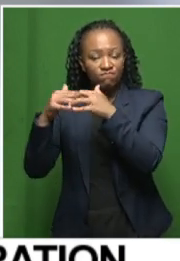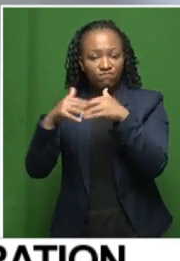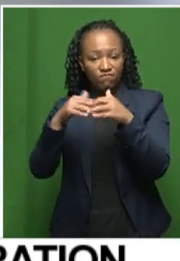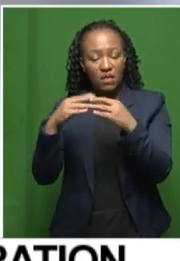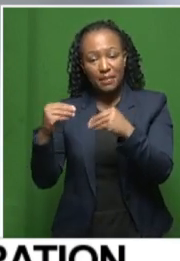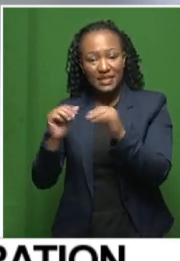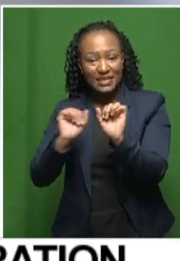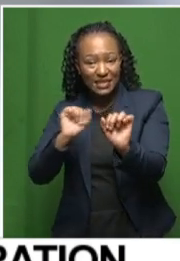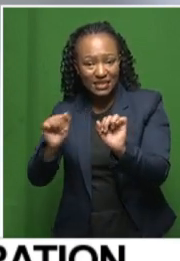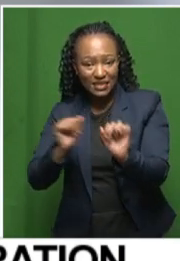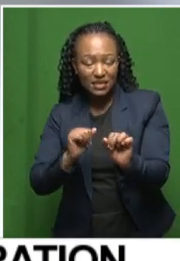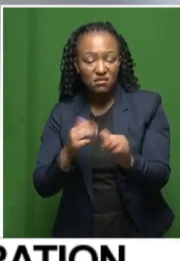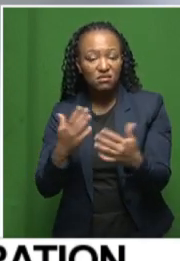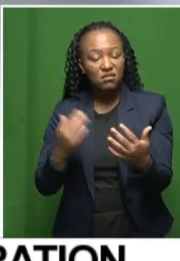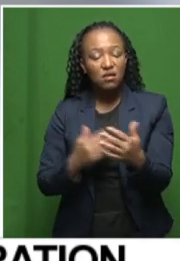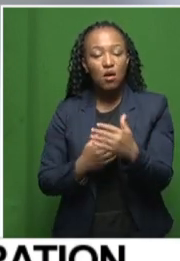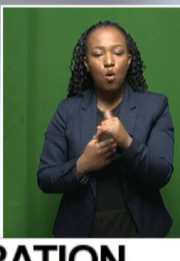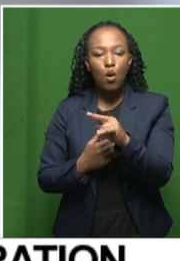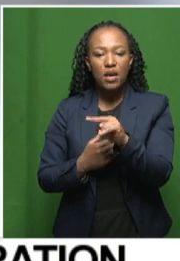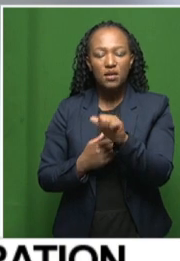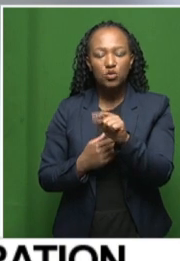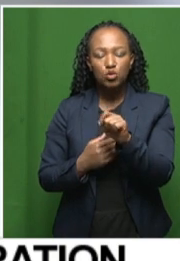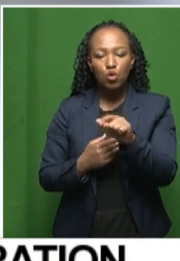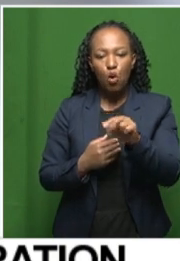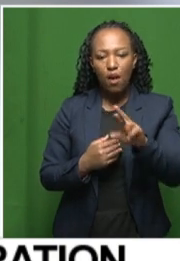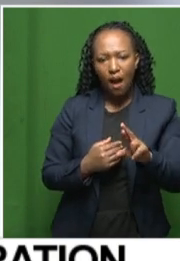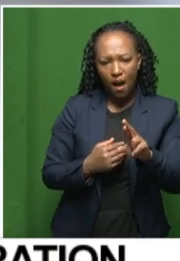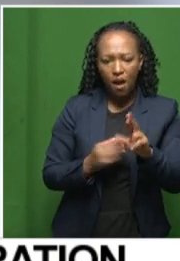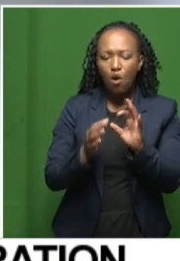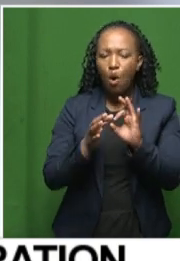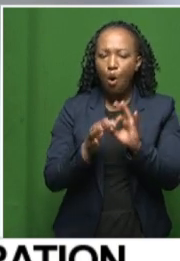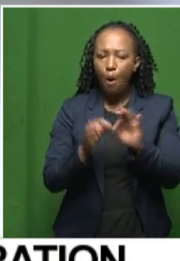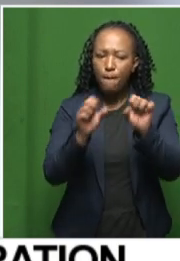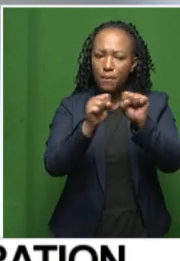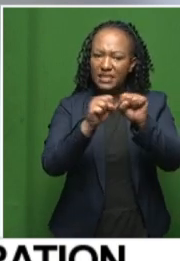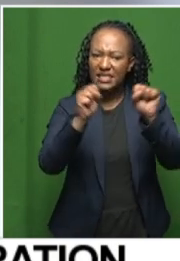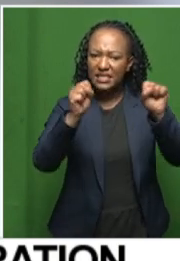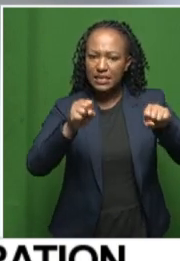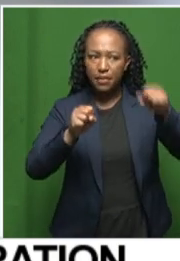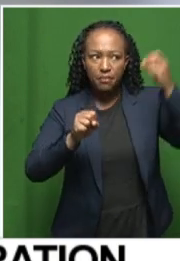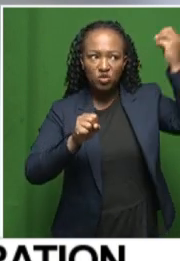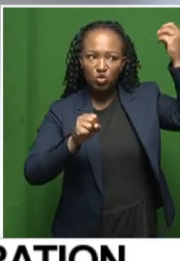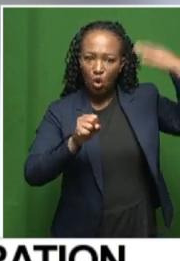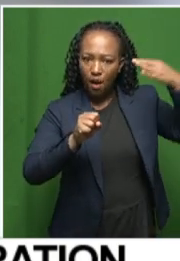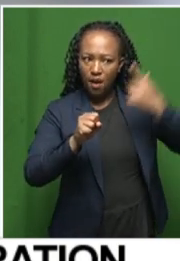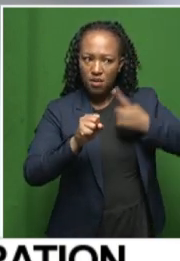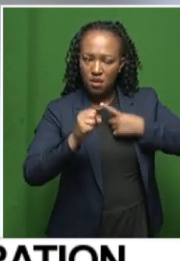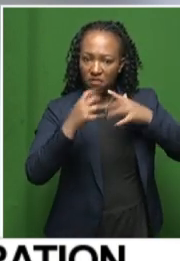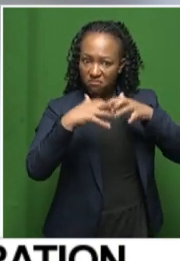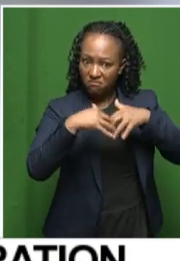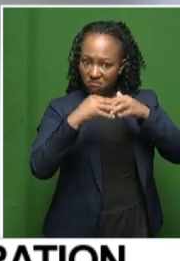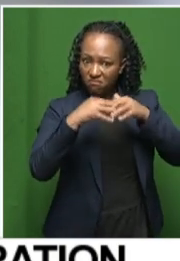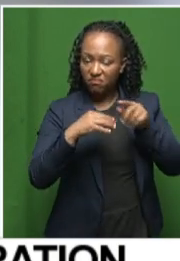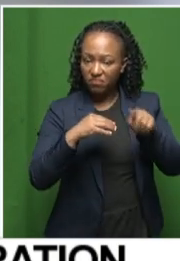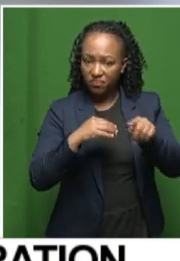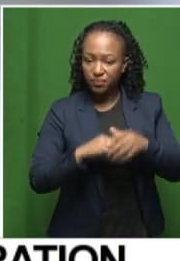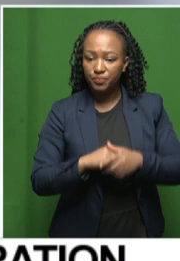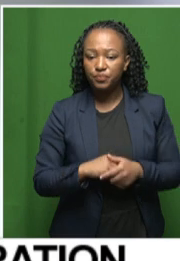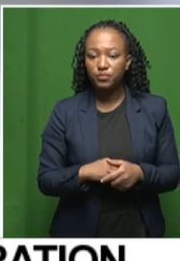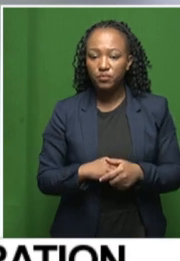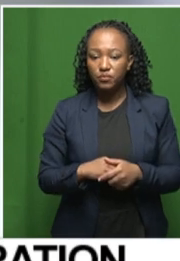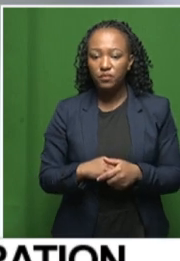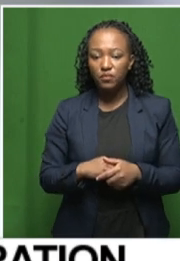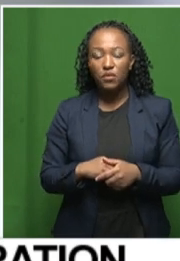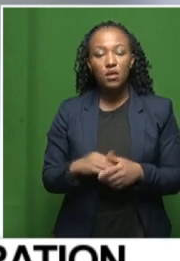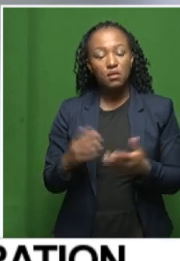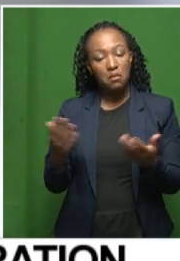so they can sell, solar home systems? There's a lot of opportunities within the sector. I'm going to come back to the point,